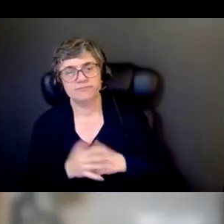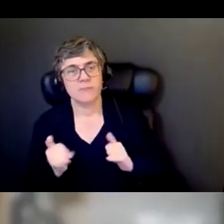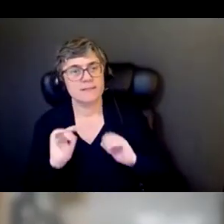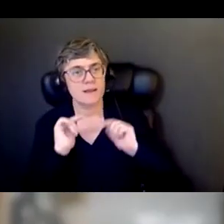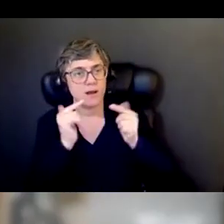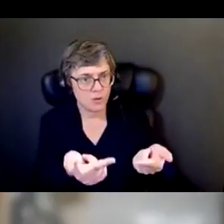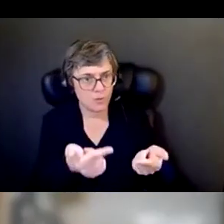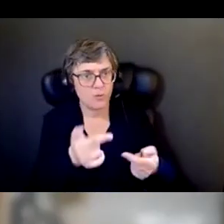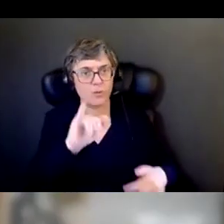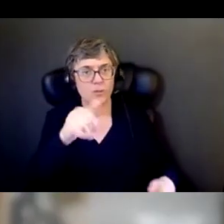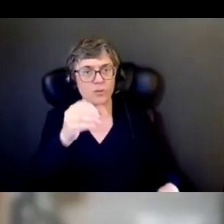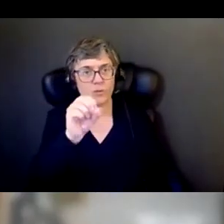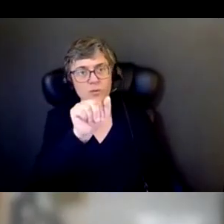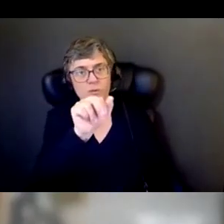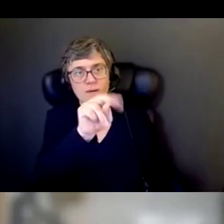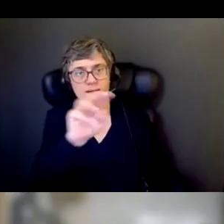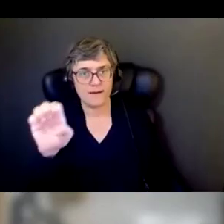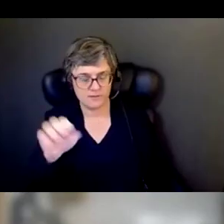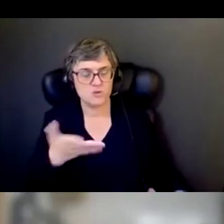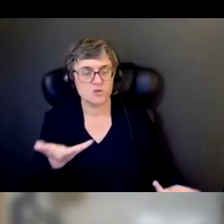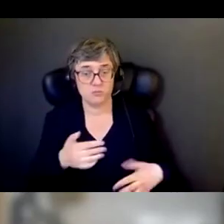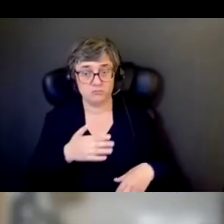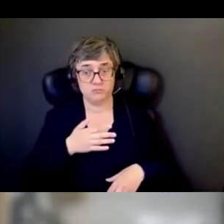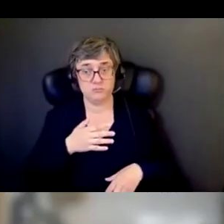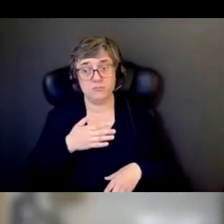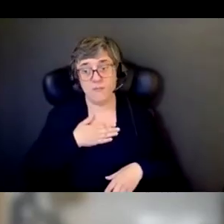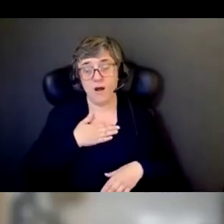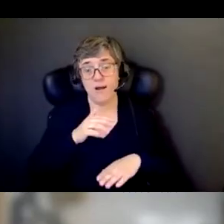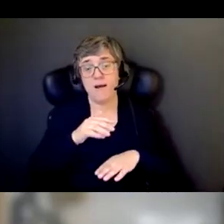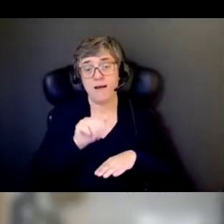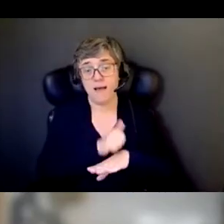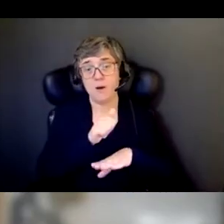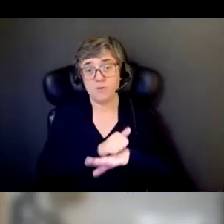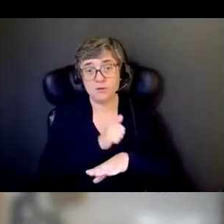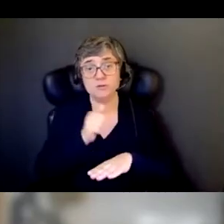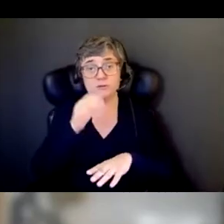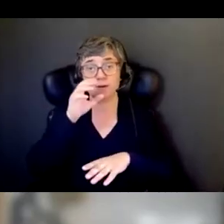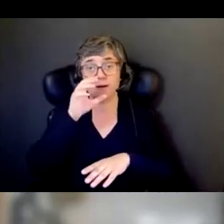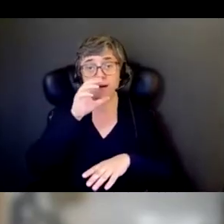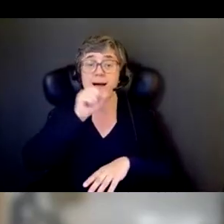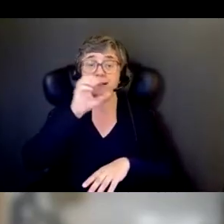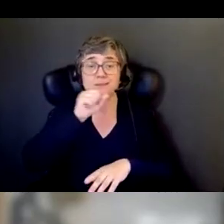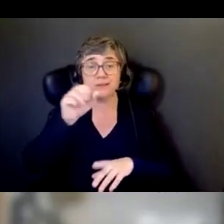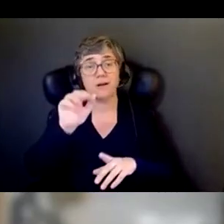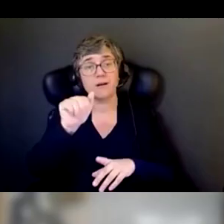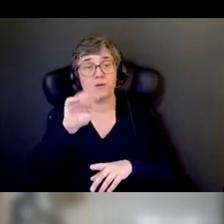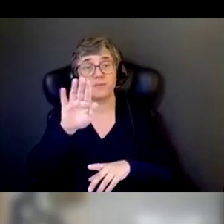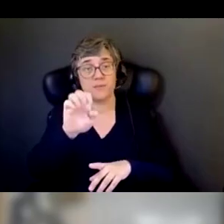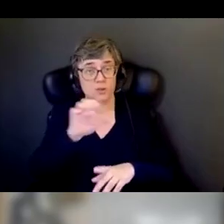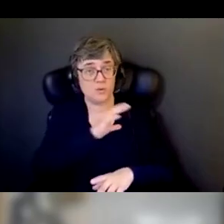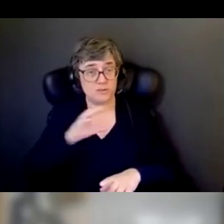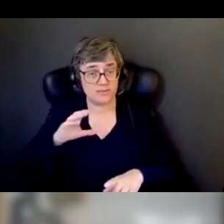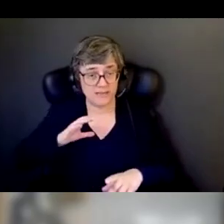From the perspective of the Alberta Elder Abuse Awareness Council, coercive controls involving older adults is